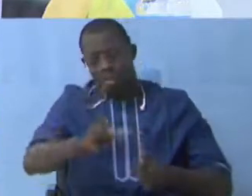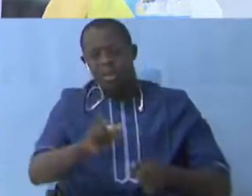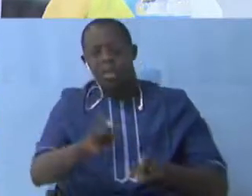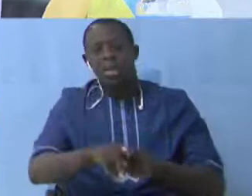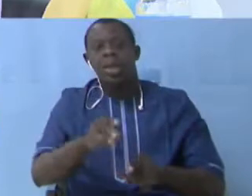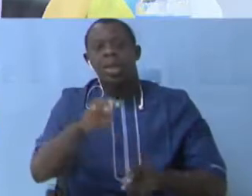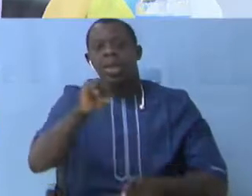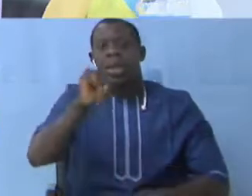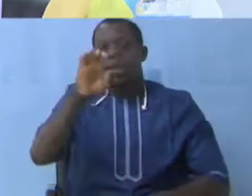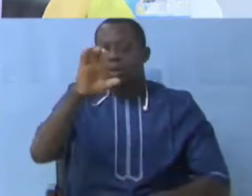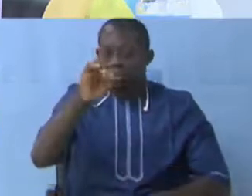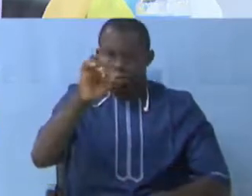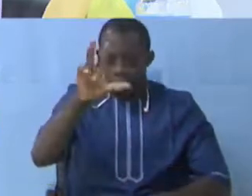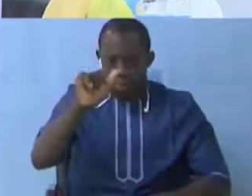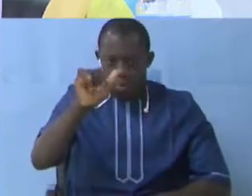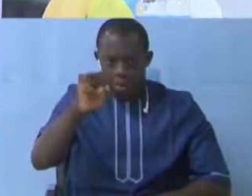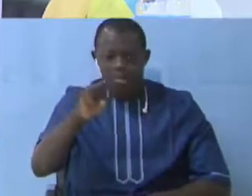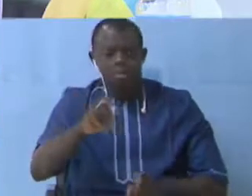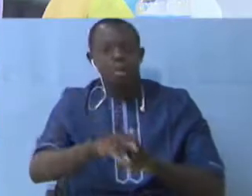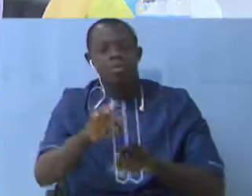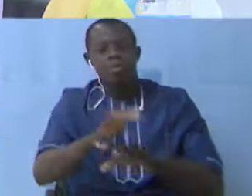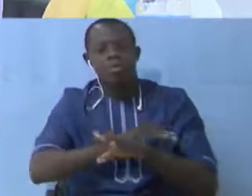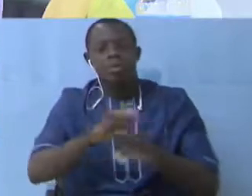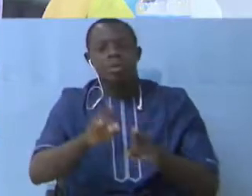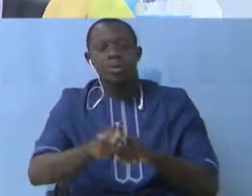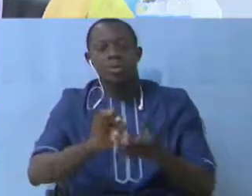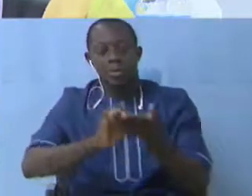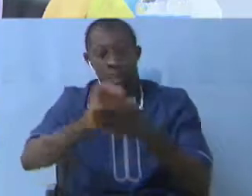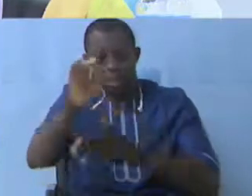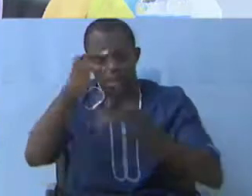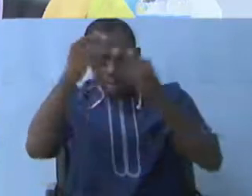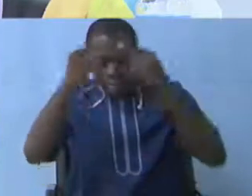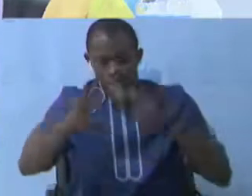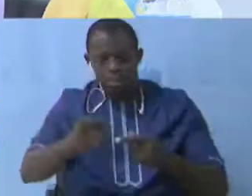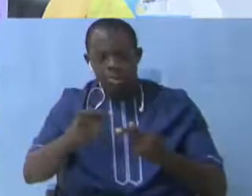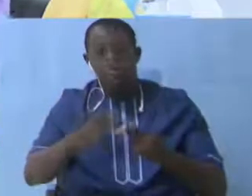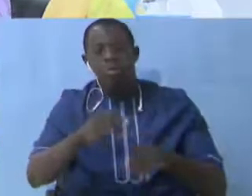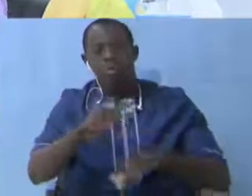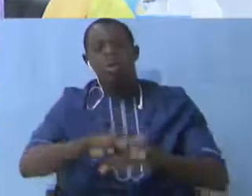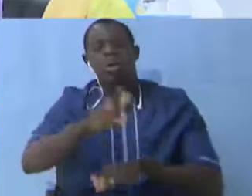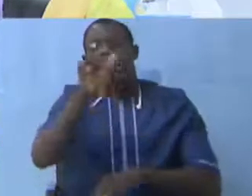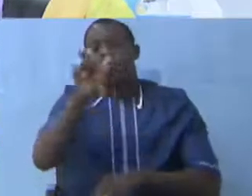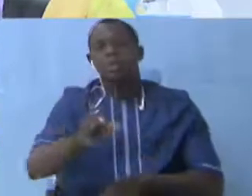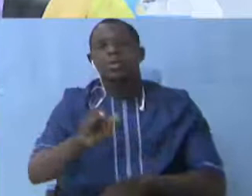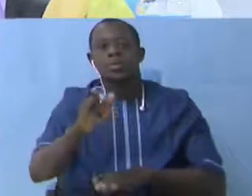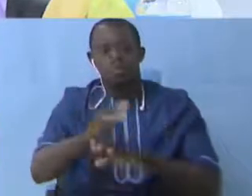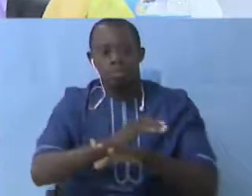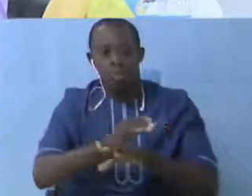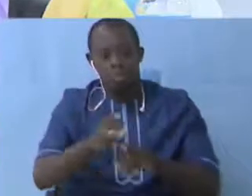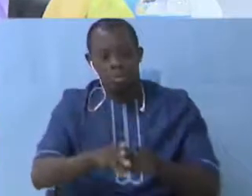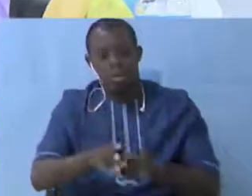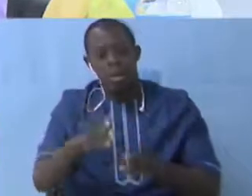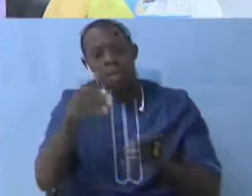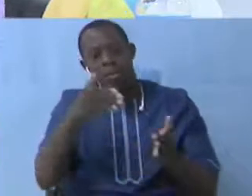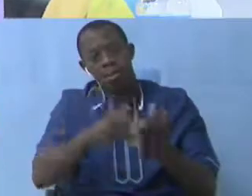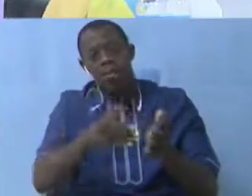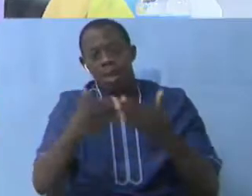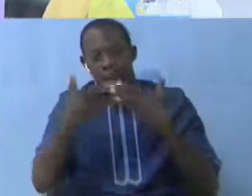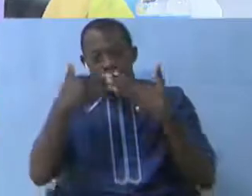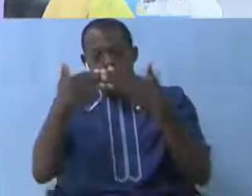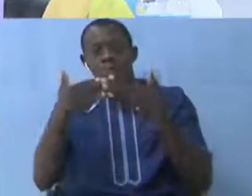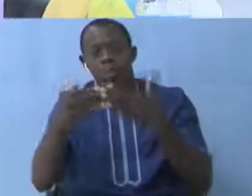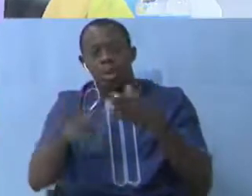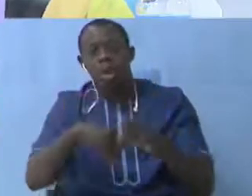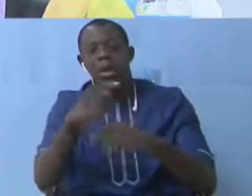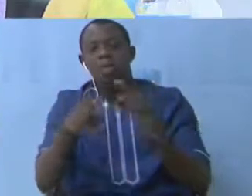submitted the information to him and had subsequent meetings with them. te tamit ci lañ ko àggale nag xibaar boobu te am